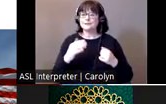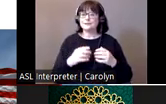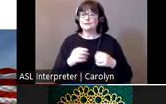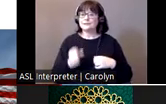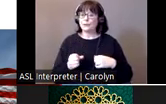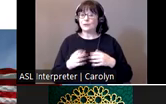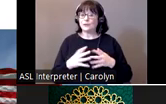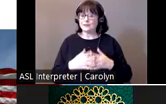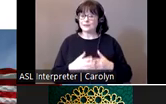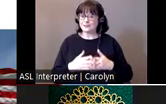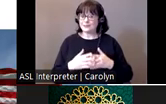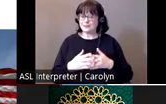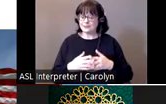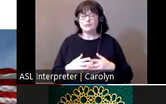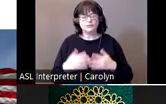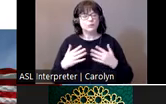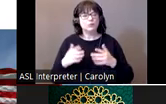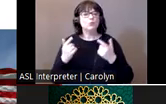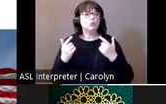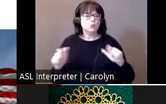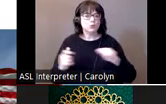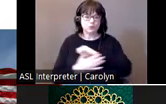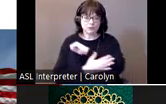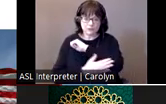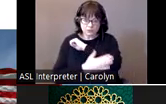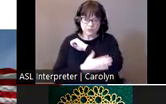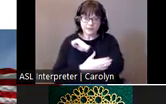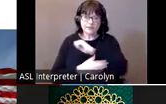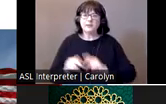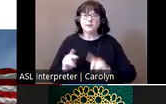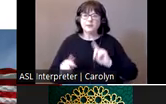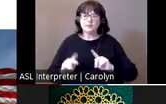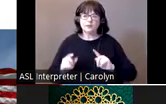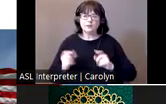huge country, huge population. They have a very complex landscape around